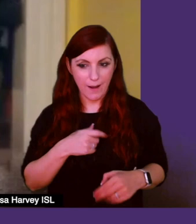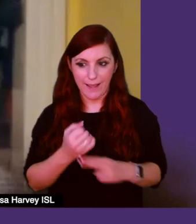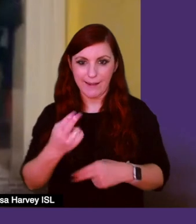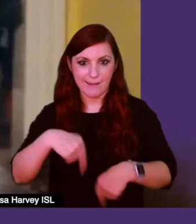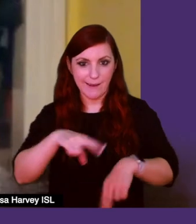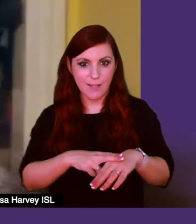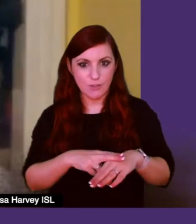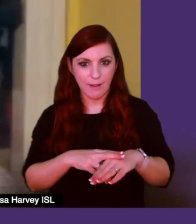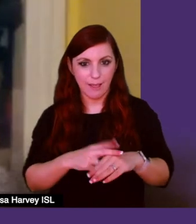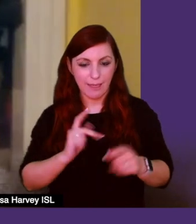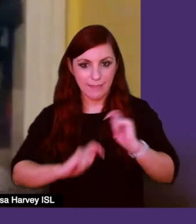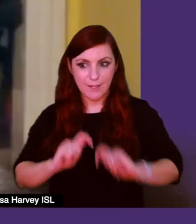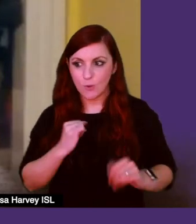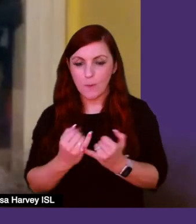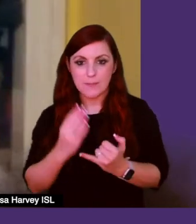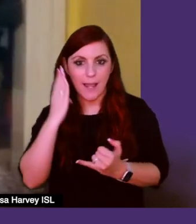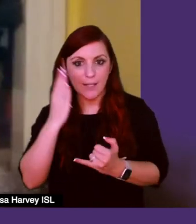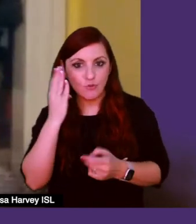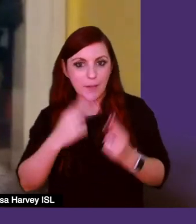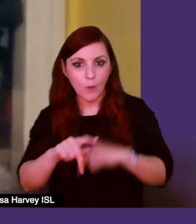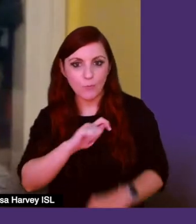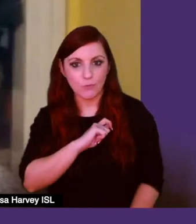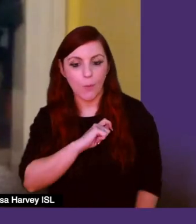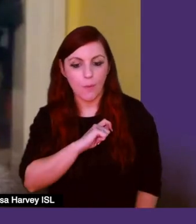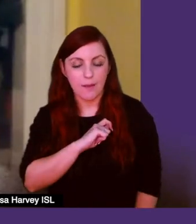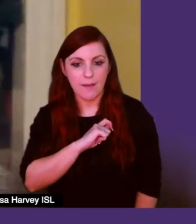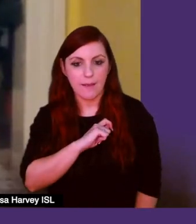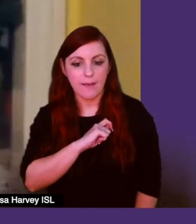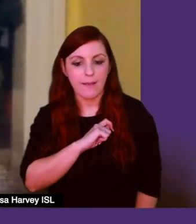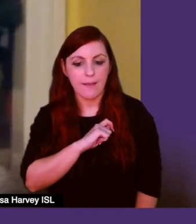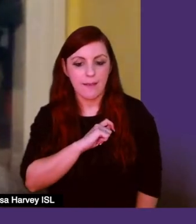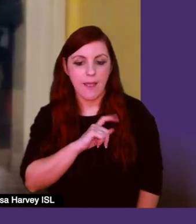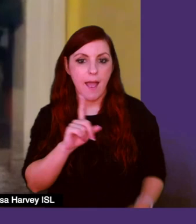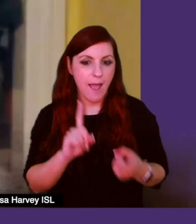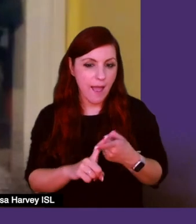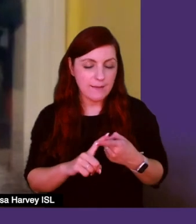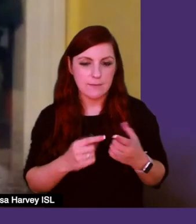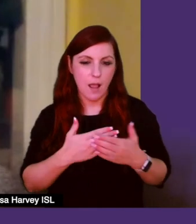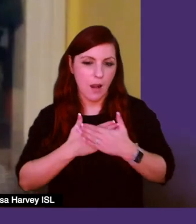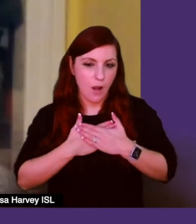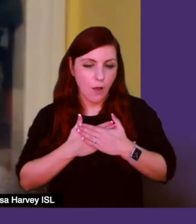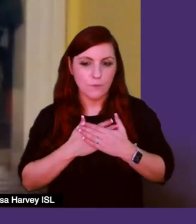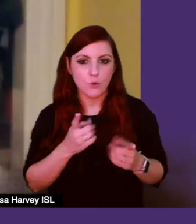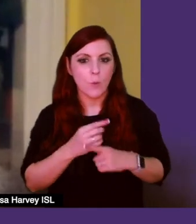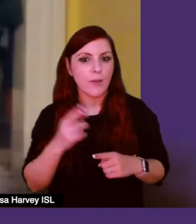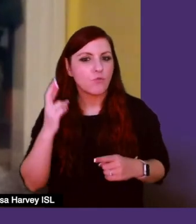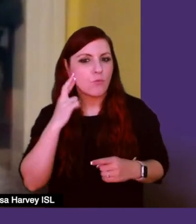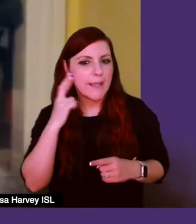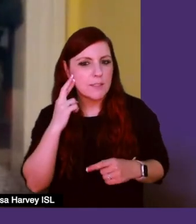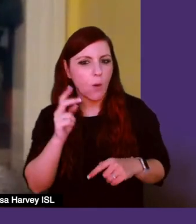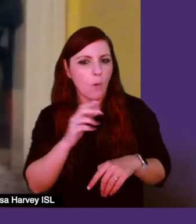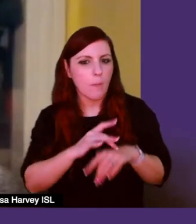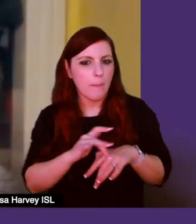Theatre was my dream come true. Also, love making radio